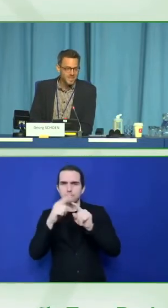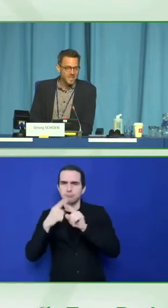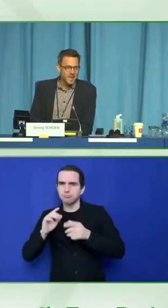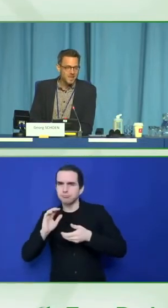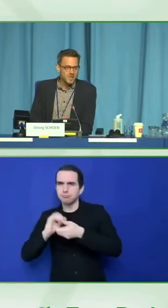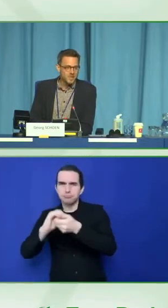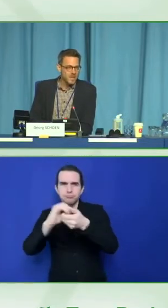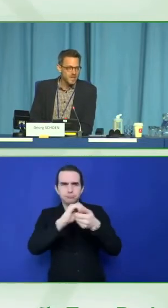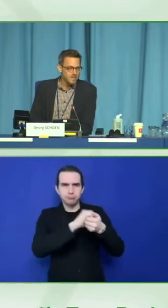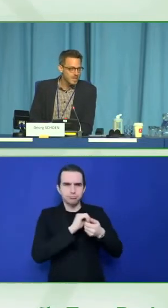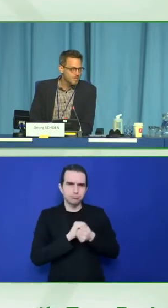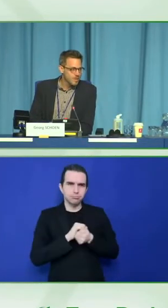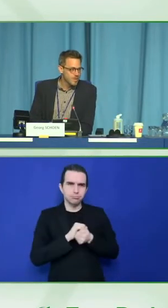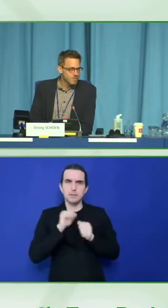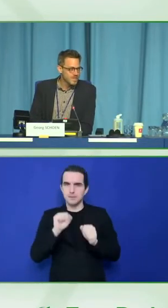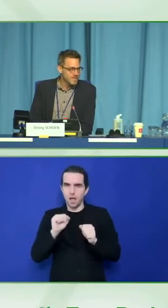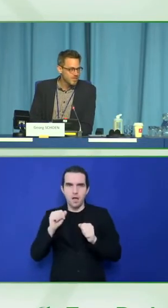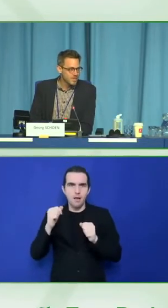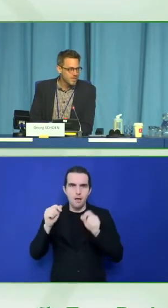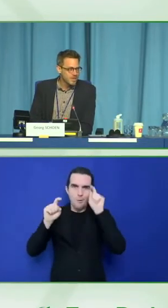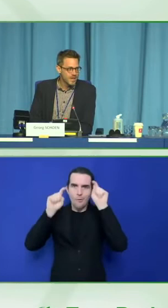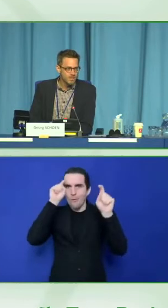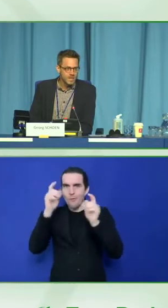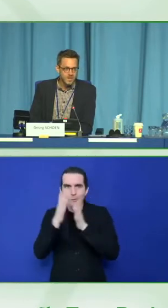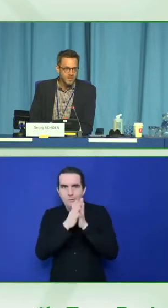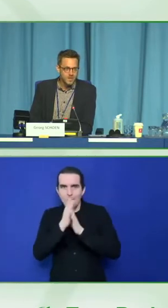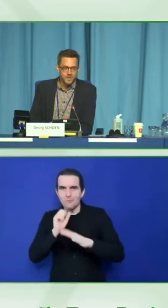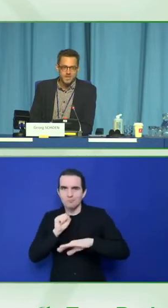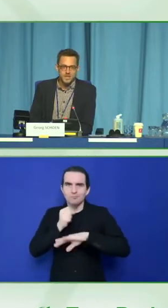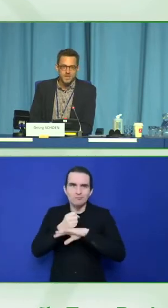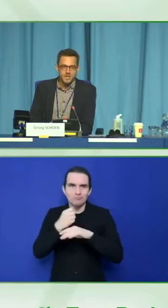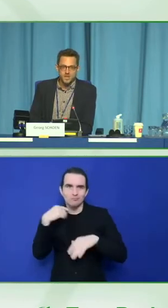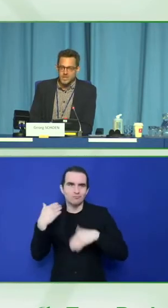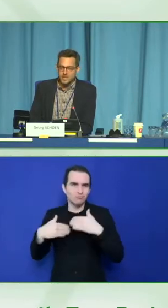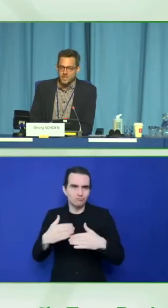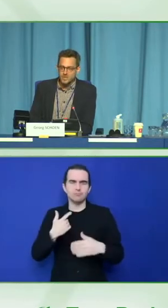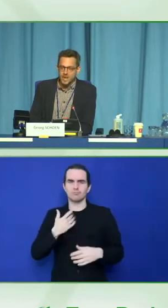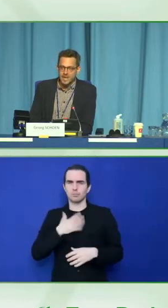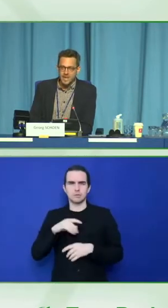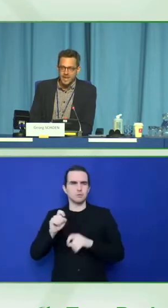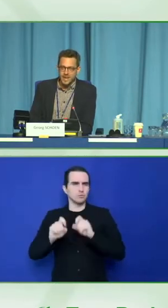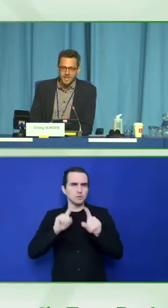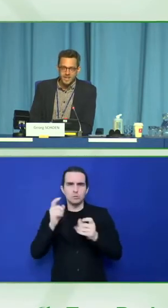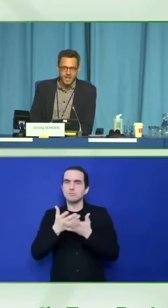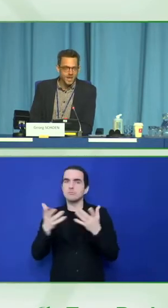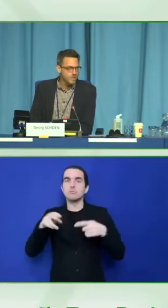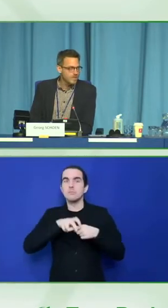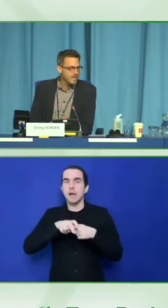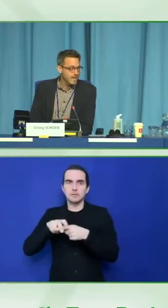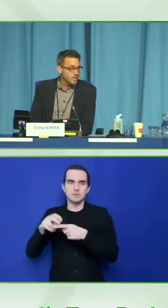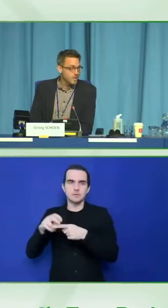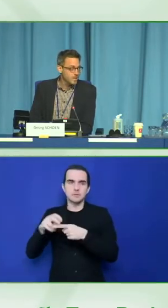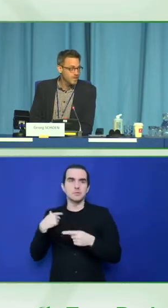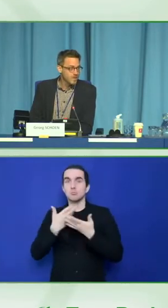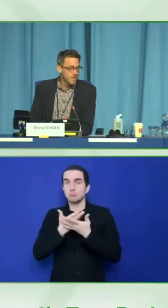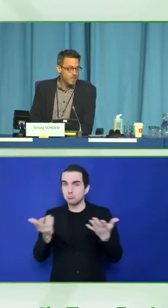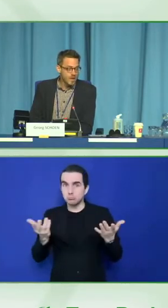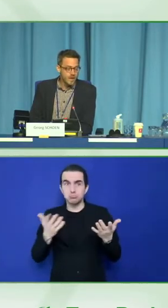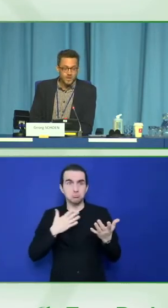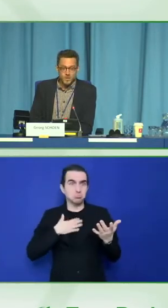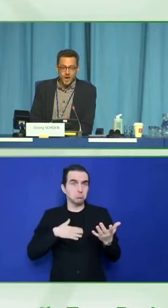in, so we make it a bit more participatory. And Meera, of course, yourself as well. And we will then